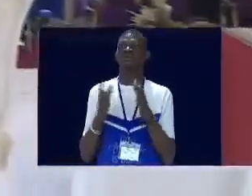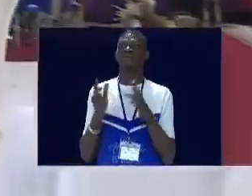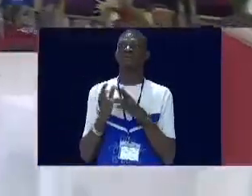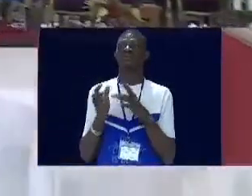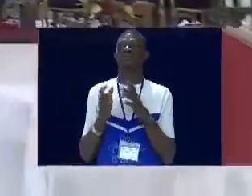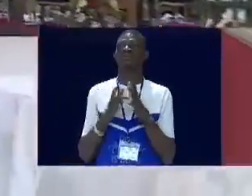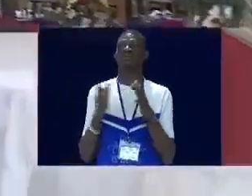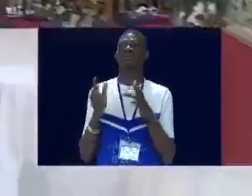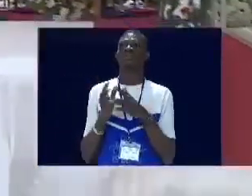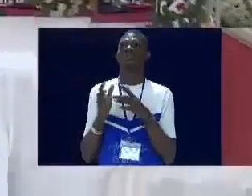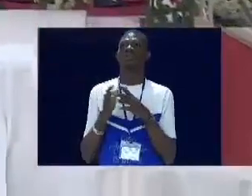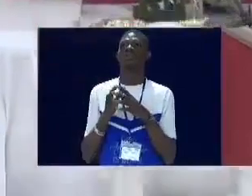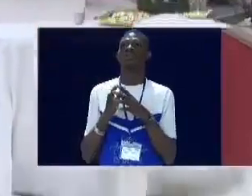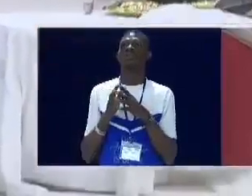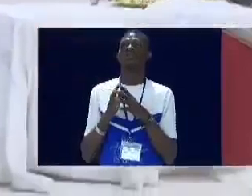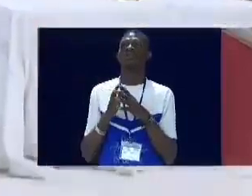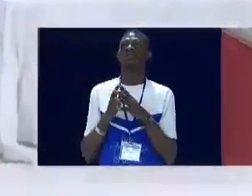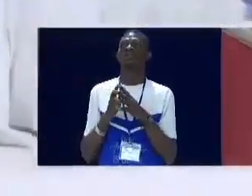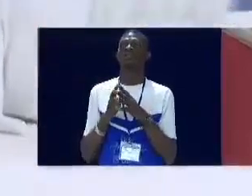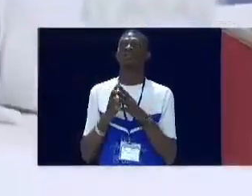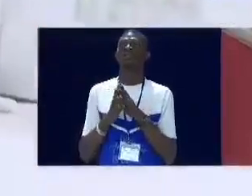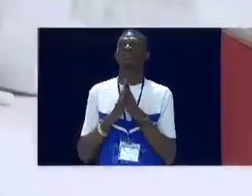Father.